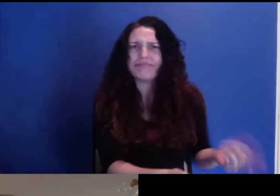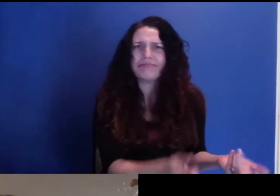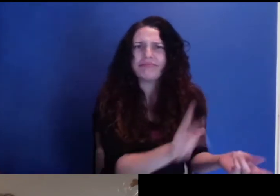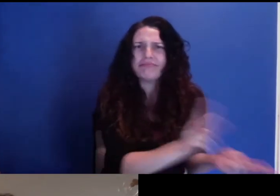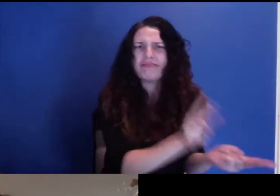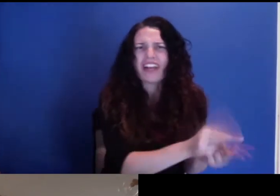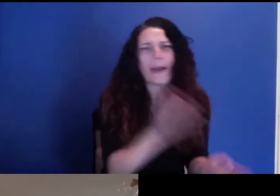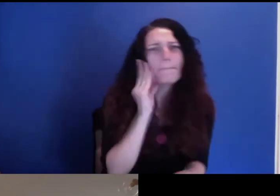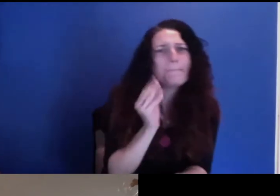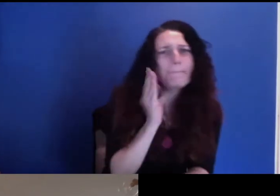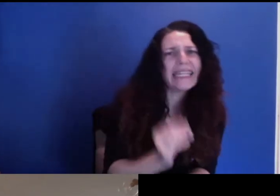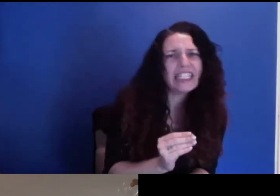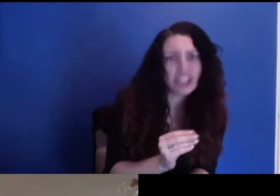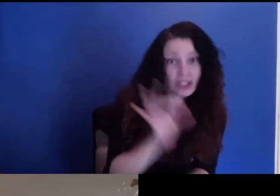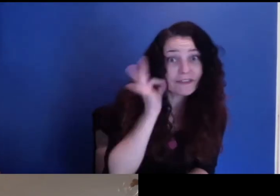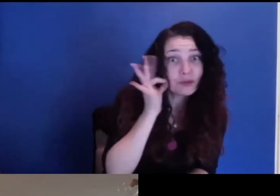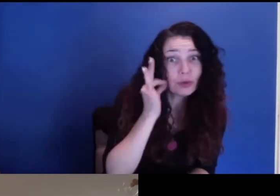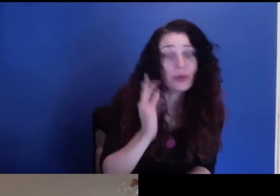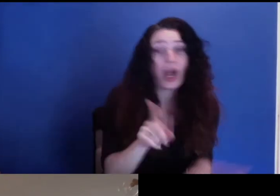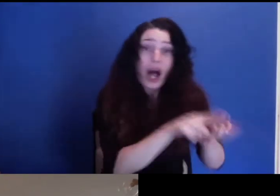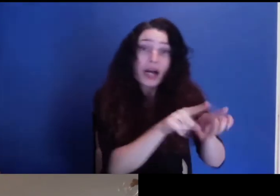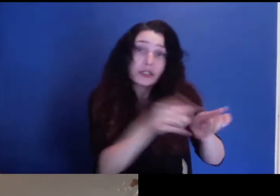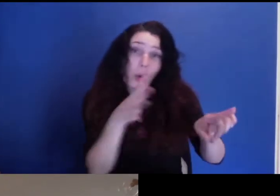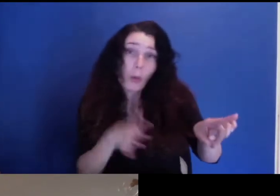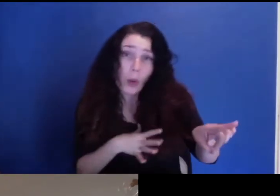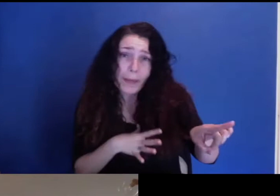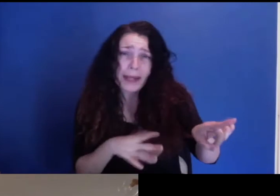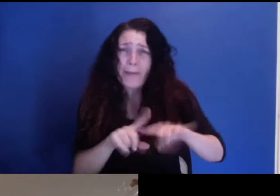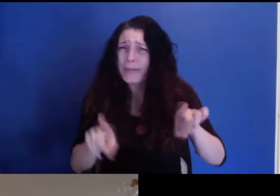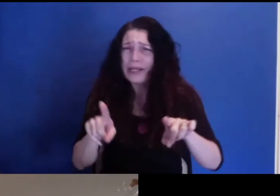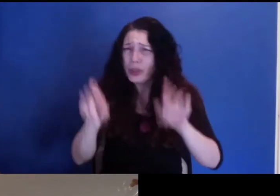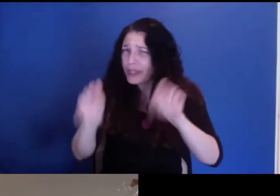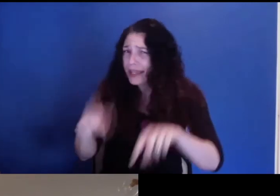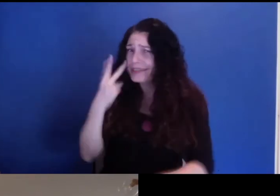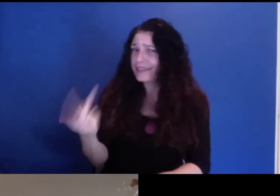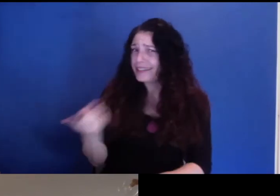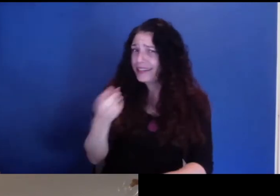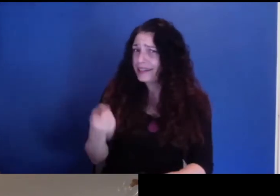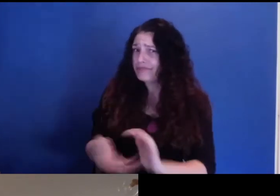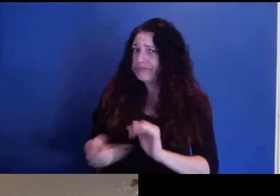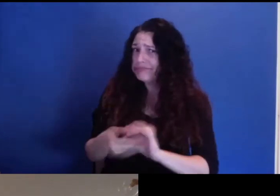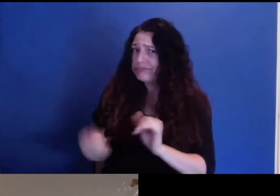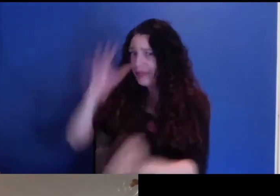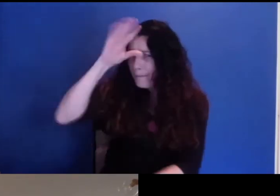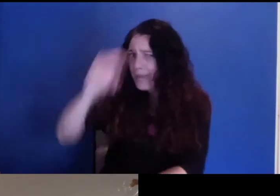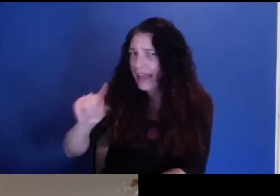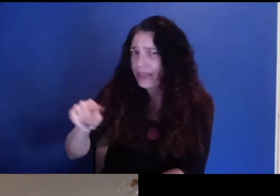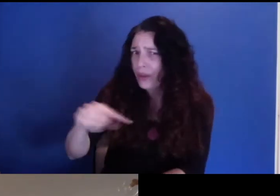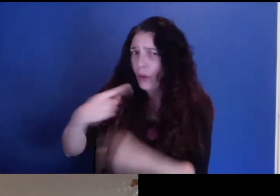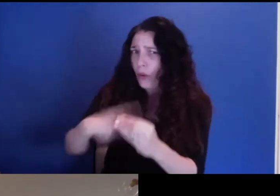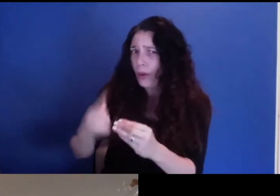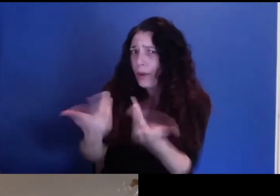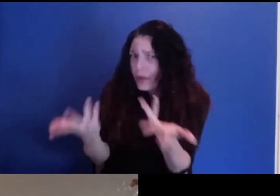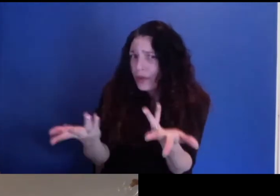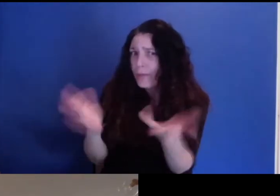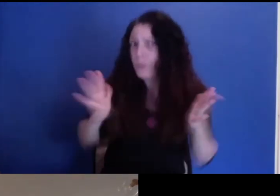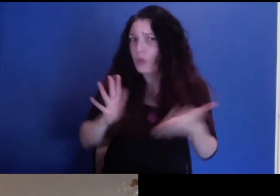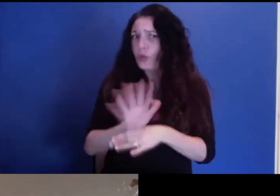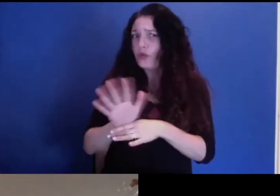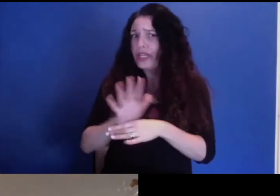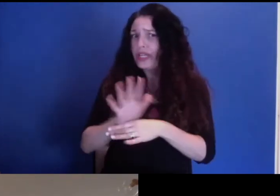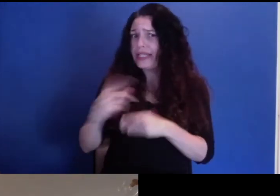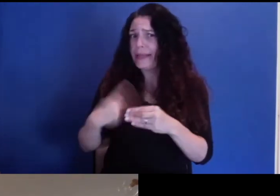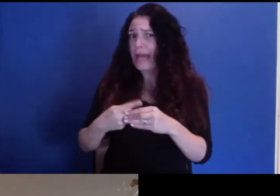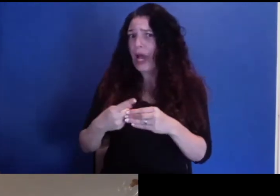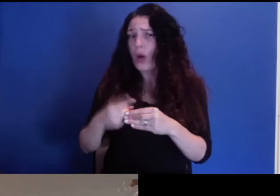fuck a woman, but we can't see him actually fuck a man. Like this whole movie is about homosexual desire, and you know we